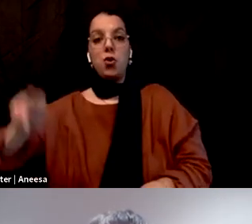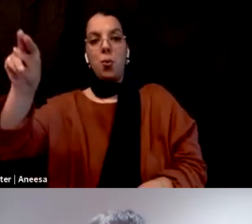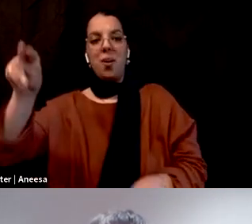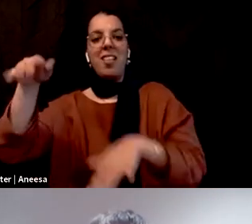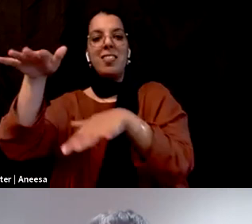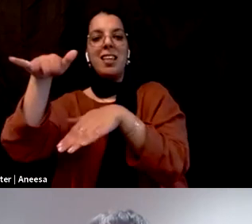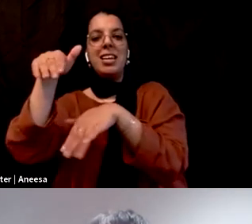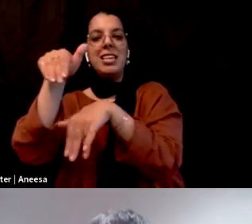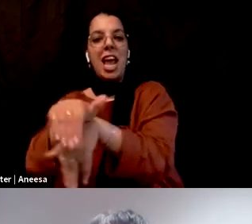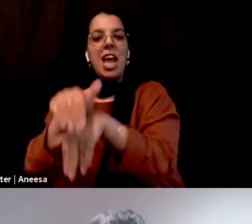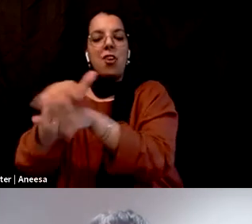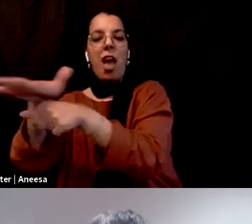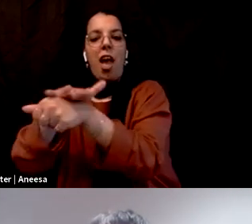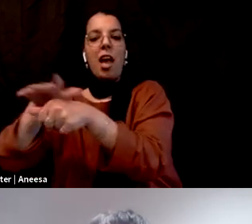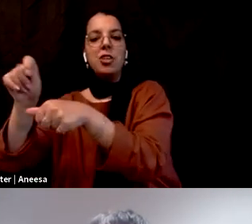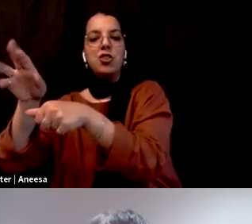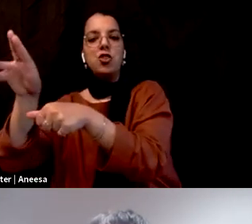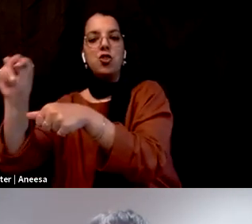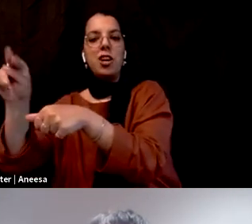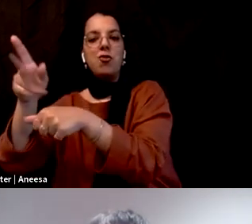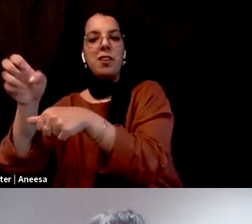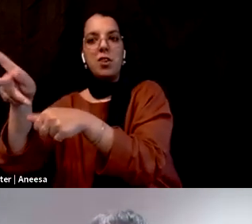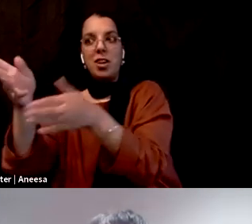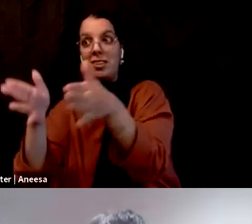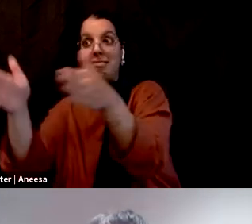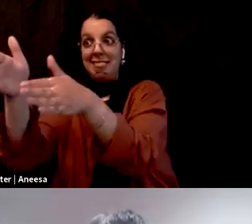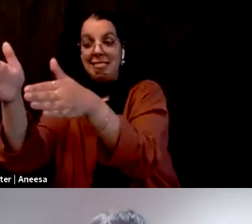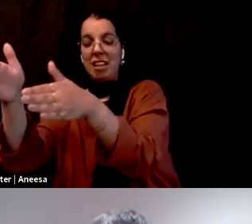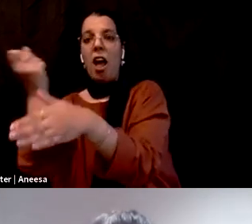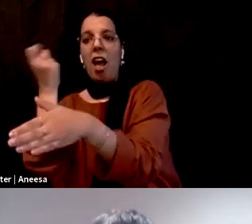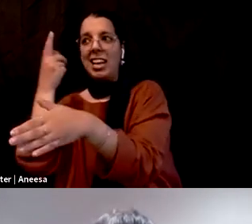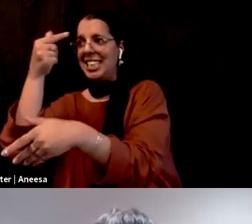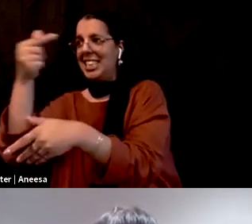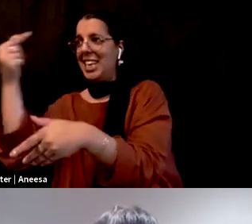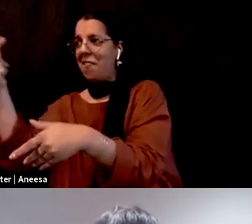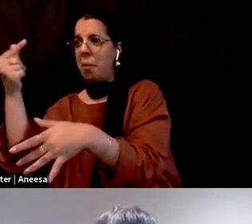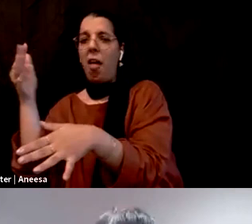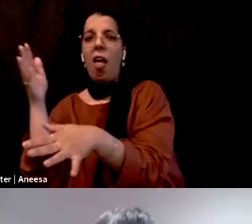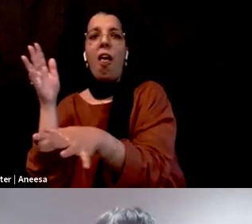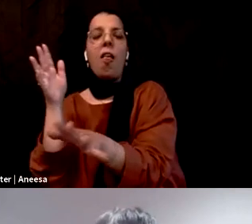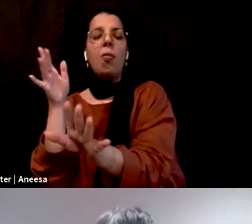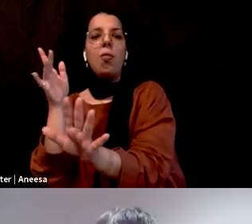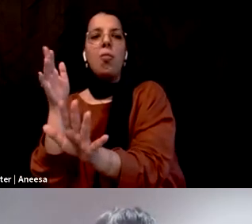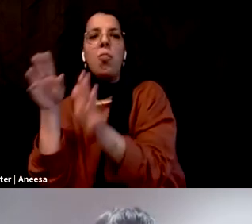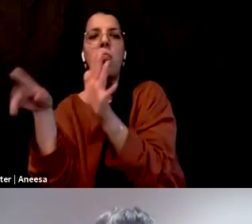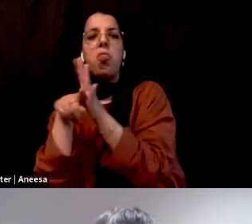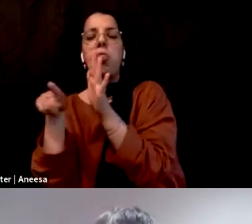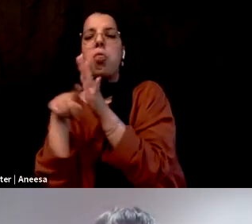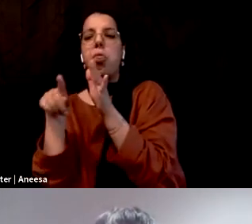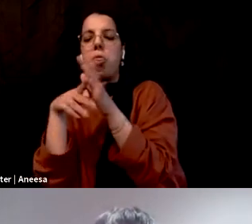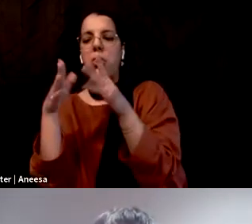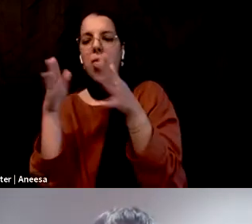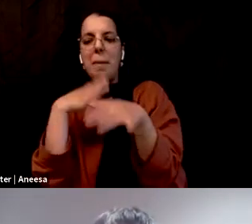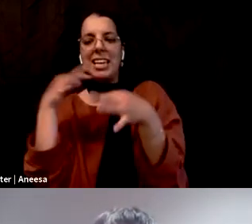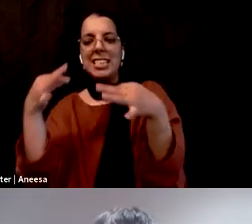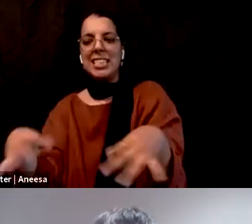Trent River, and short-sighted governments that allow development up to the water edge, how do we continue this